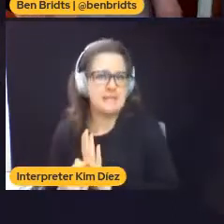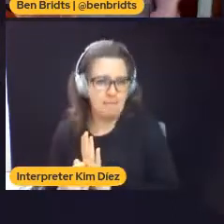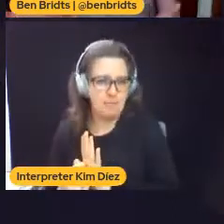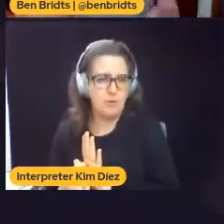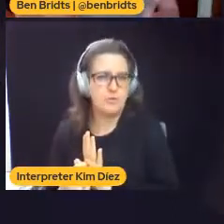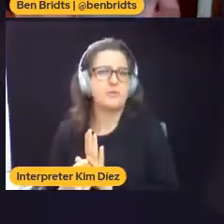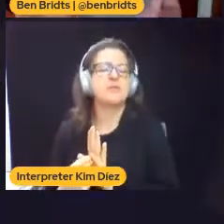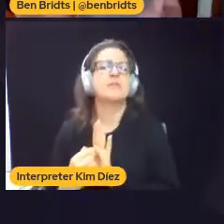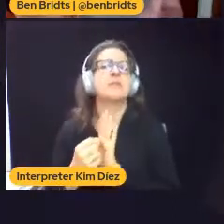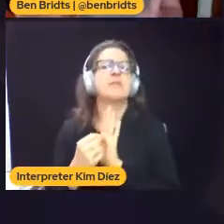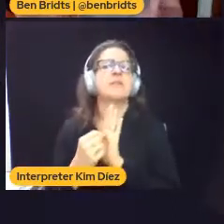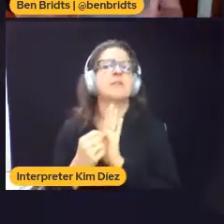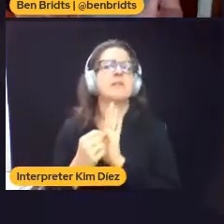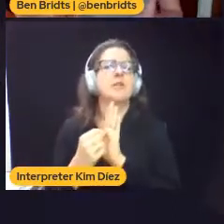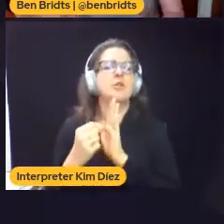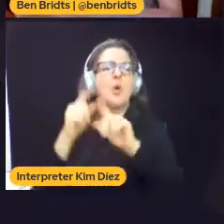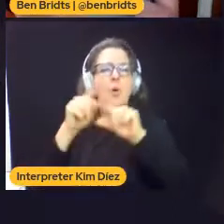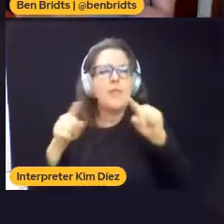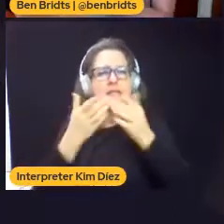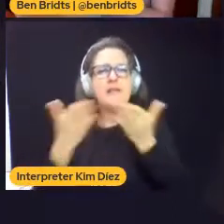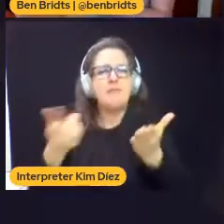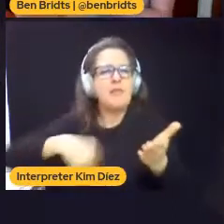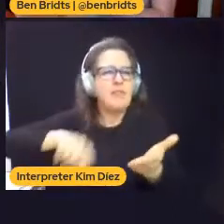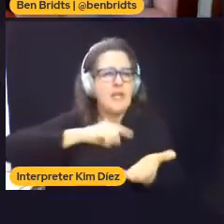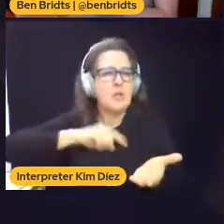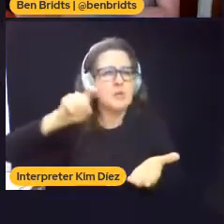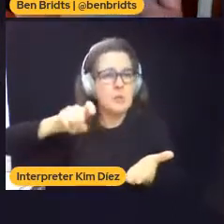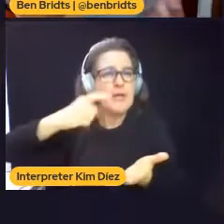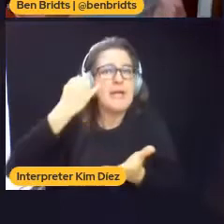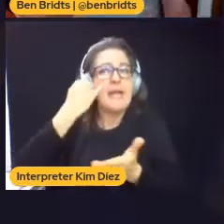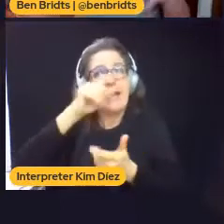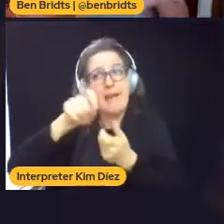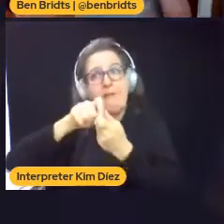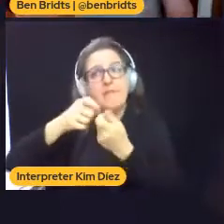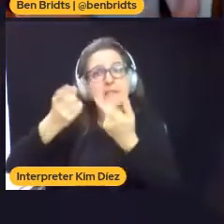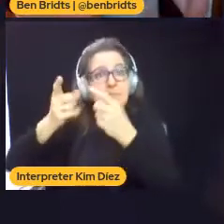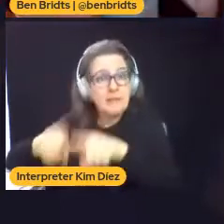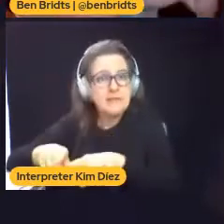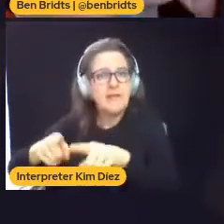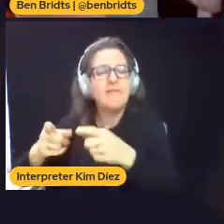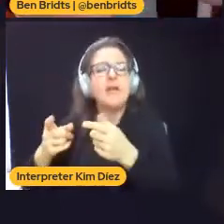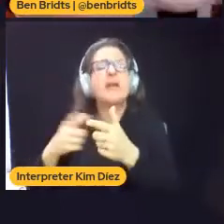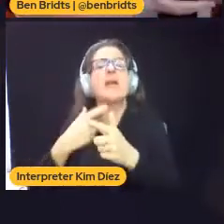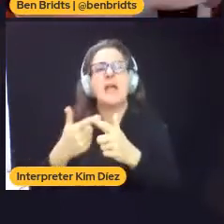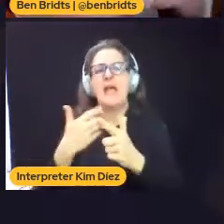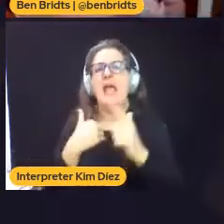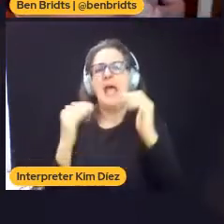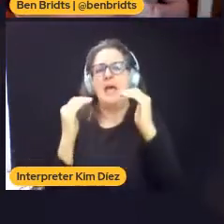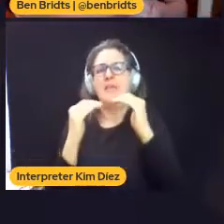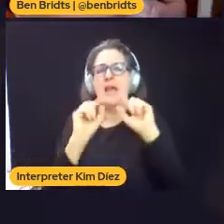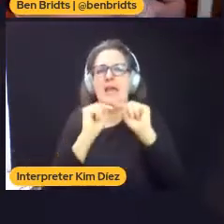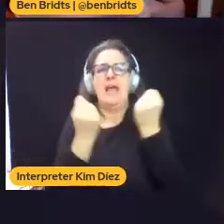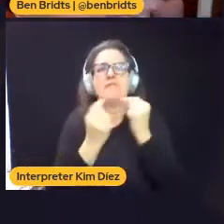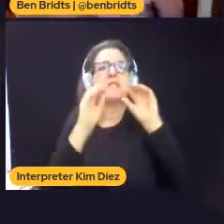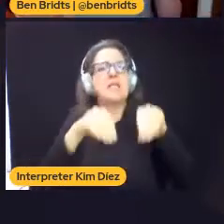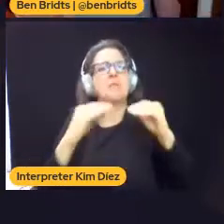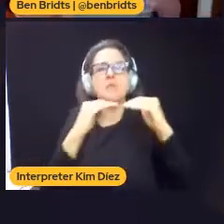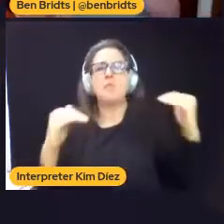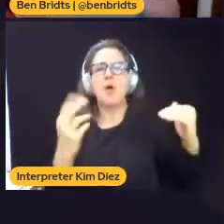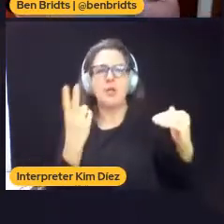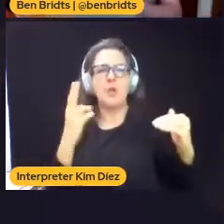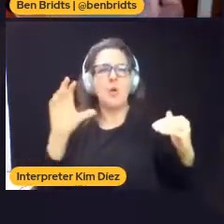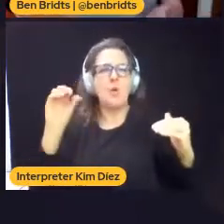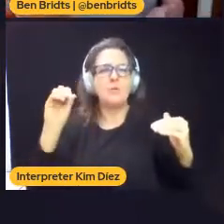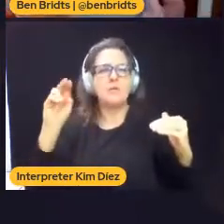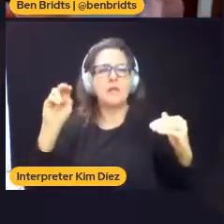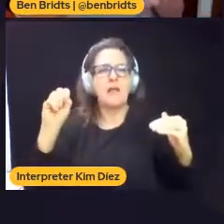things we need if we set up an EC2 instance, and then have the teams put in the level 2 constructs directly in their code.